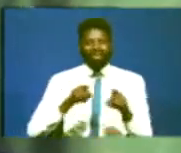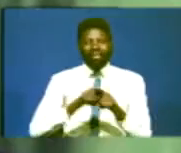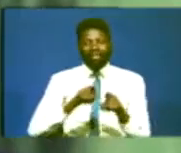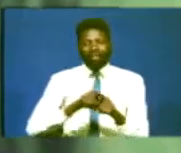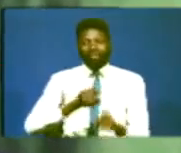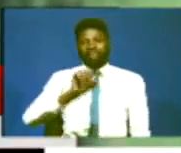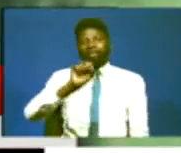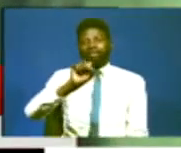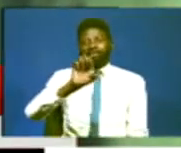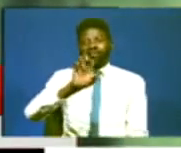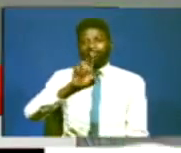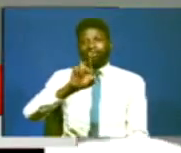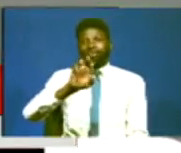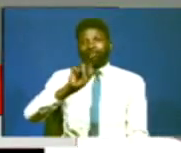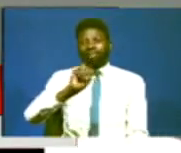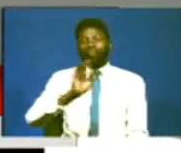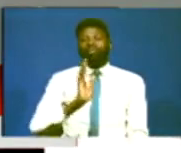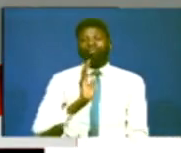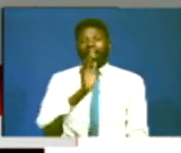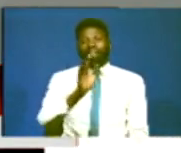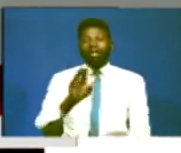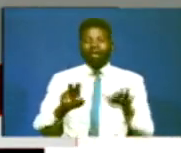will deputize him.